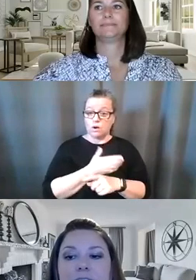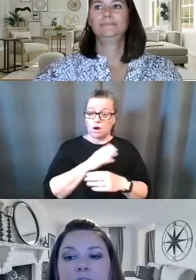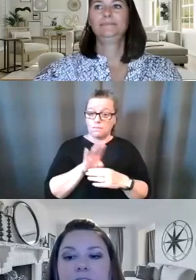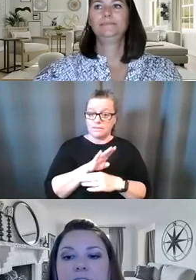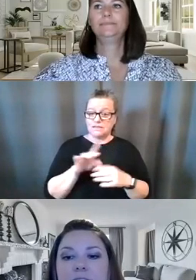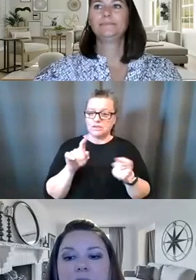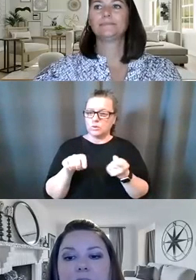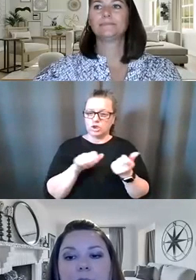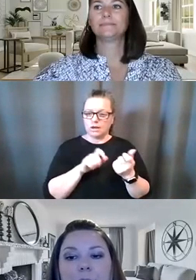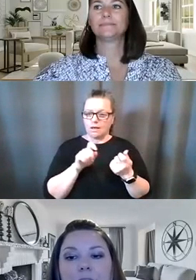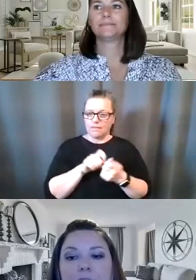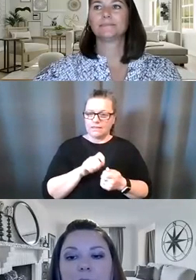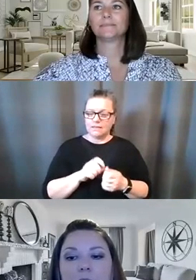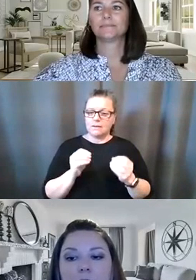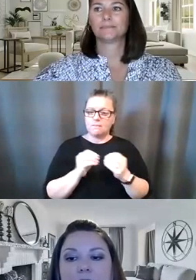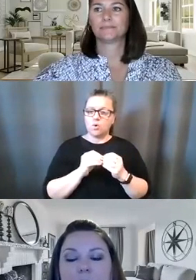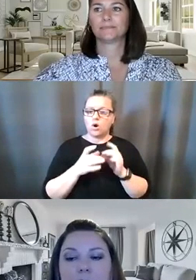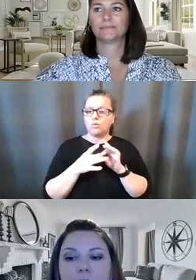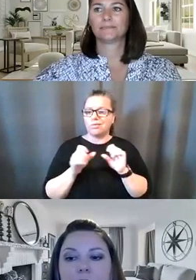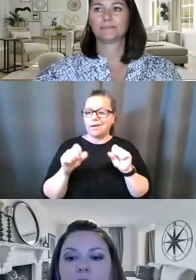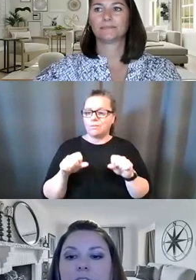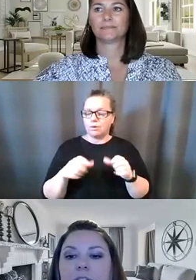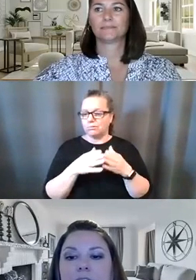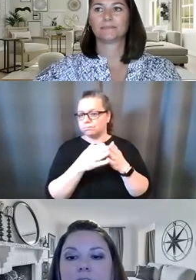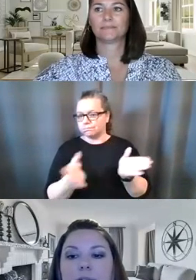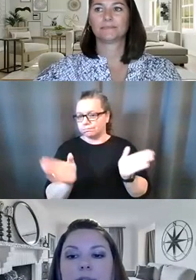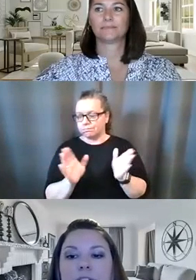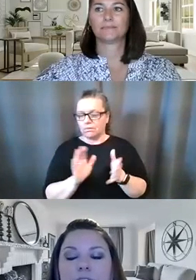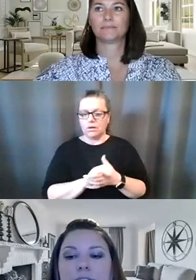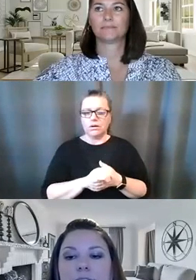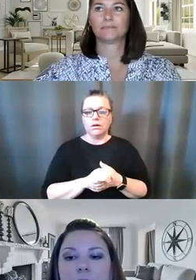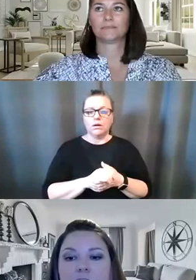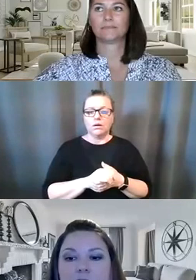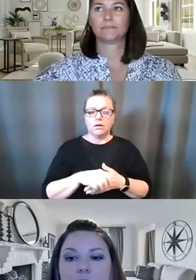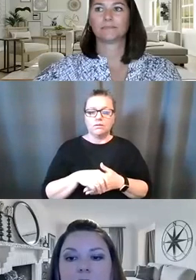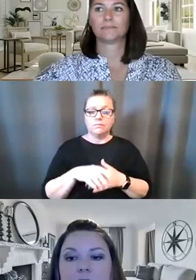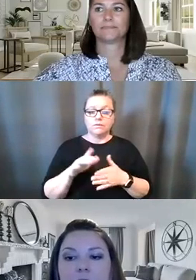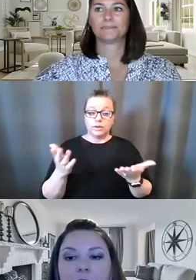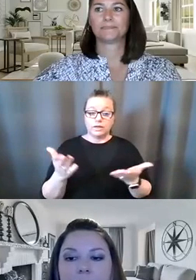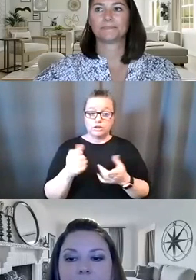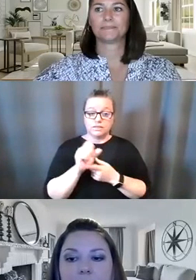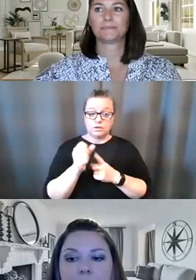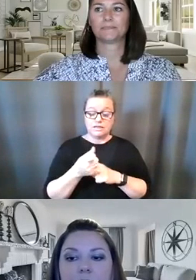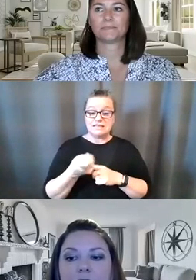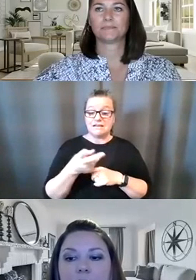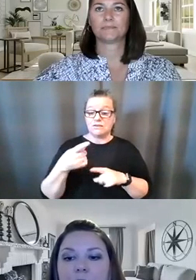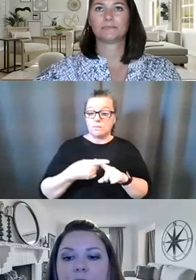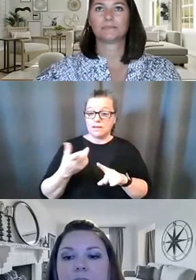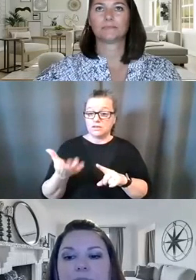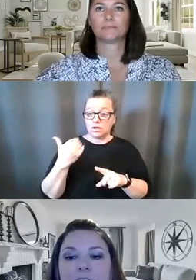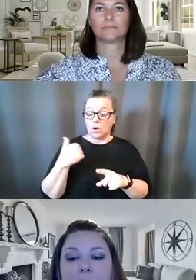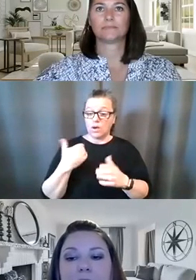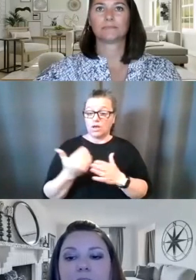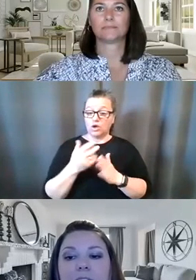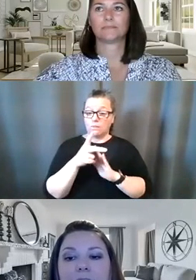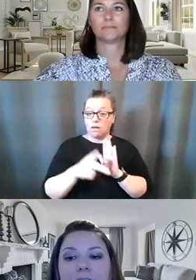out the details to make it more relatable across the board. So here's the situation. Several months ago, a new policy